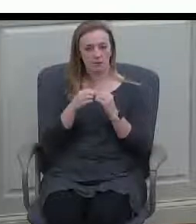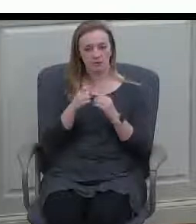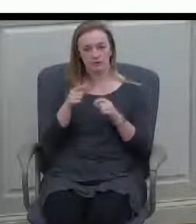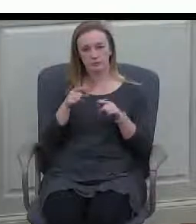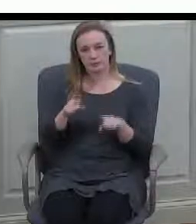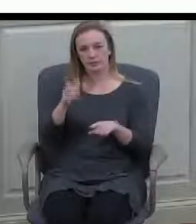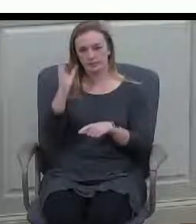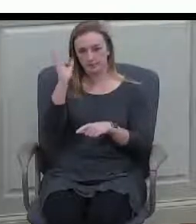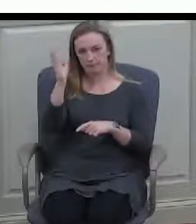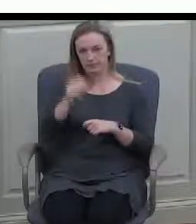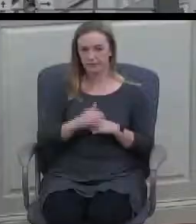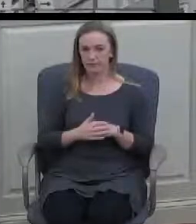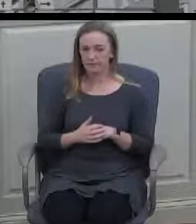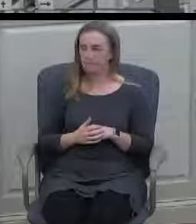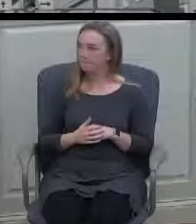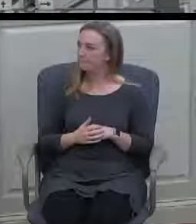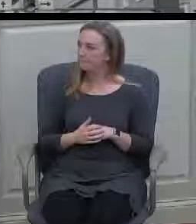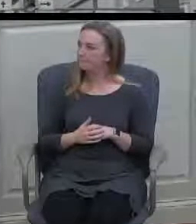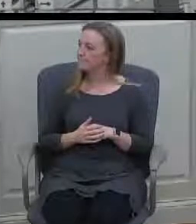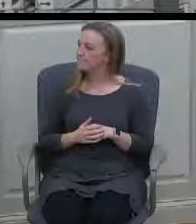presentation.